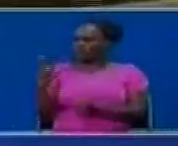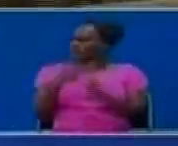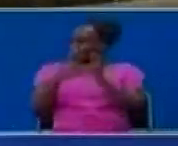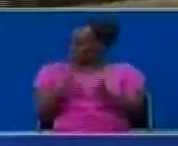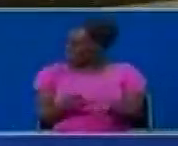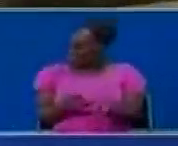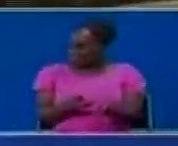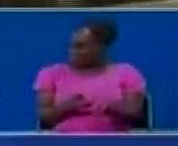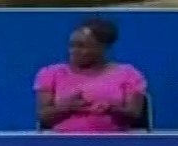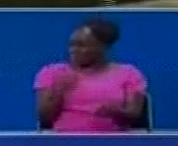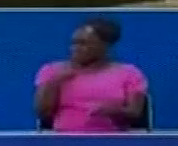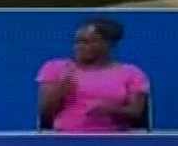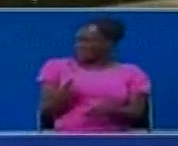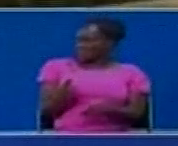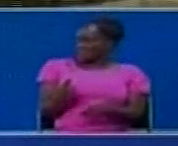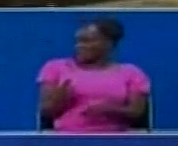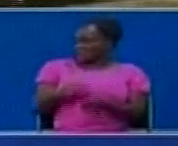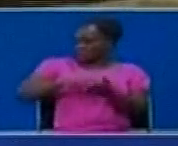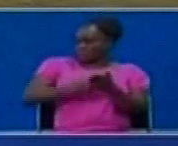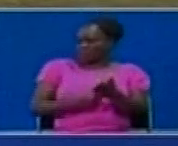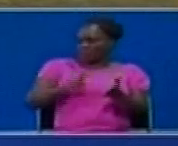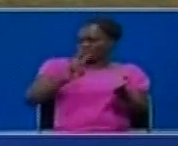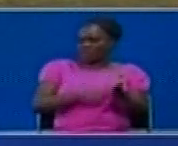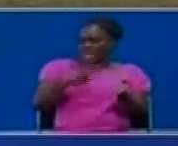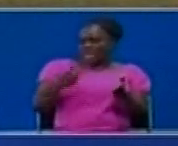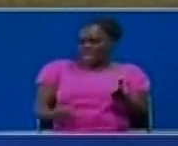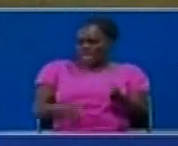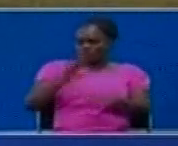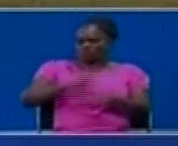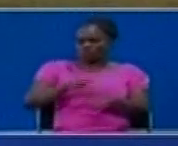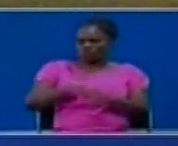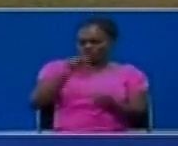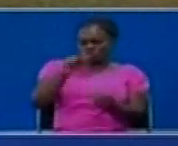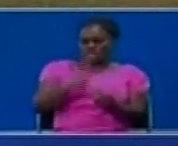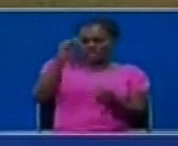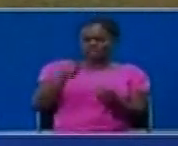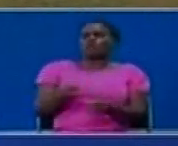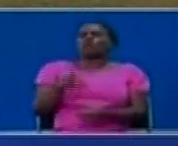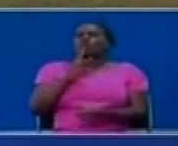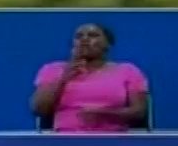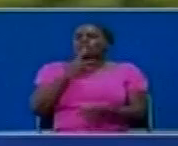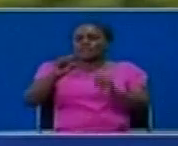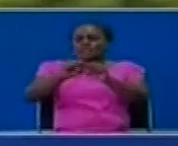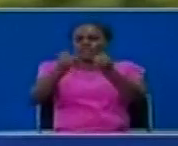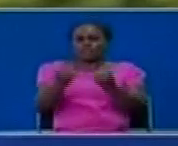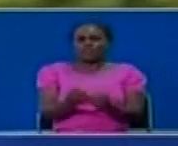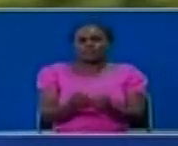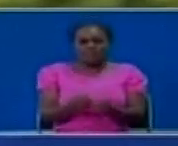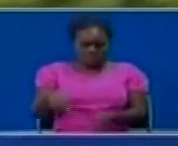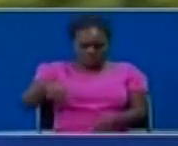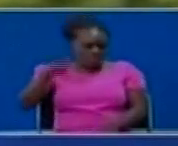financial year, claims the contractor failed to do proper testing of the water supply system.